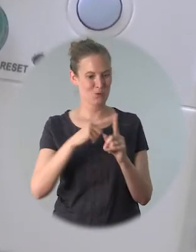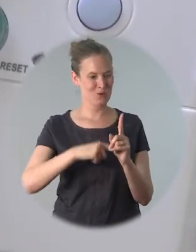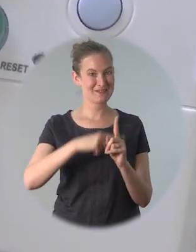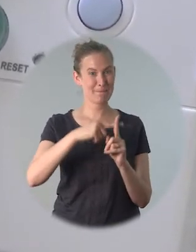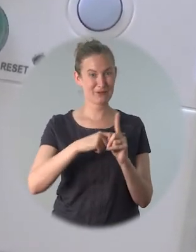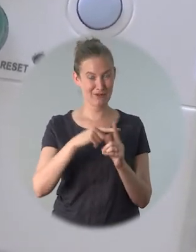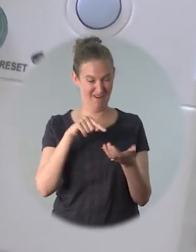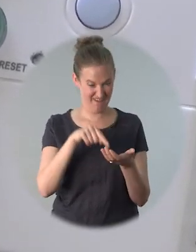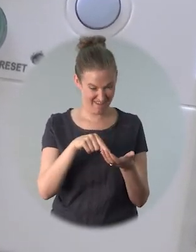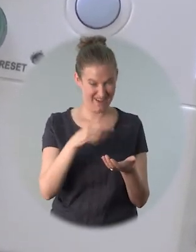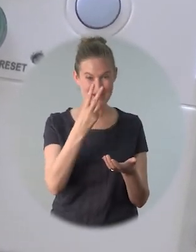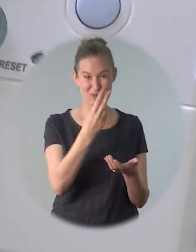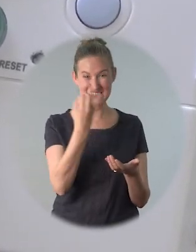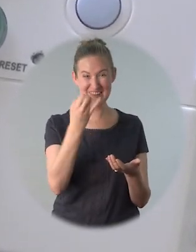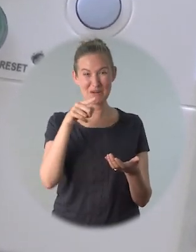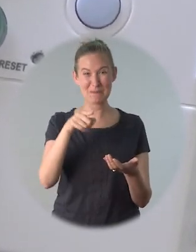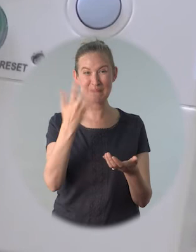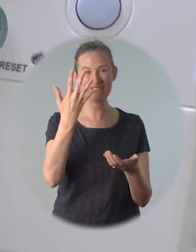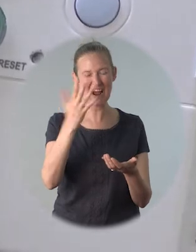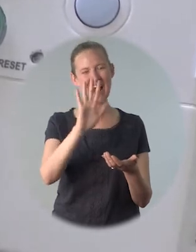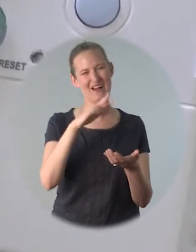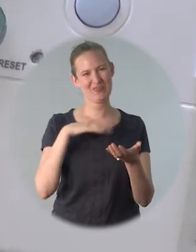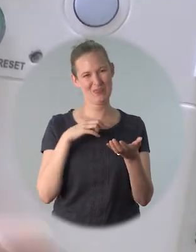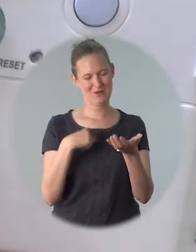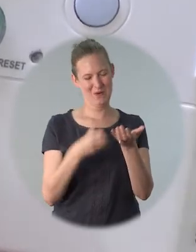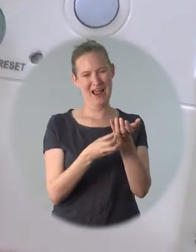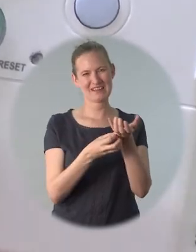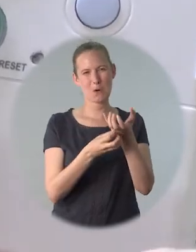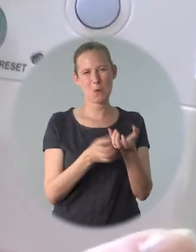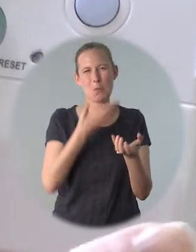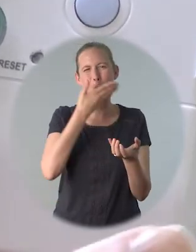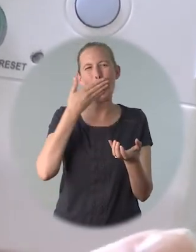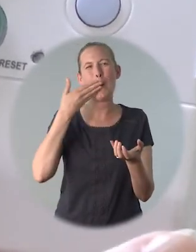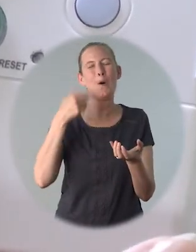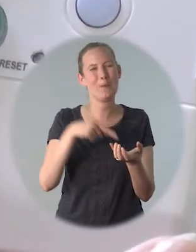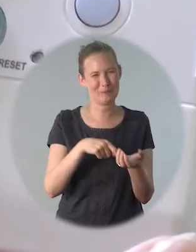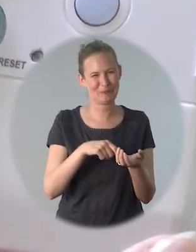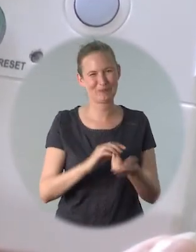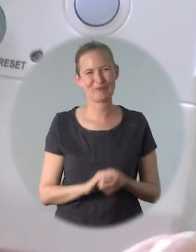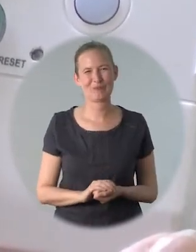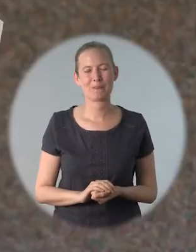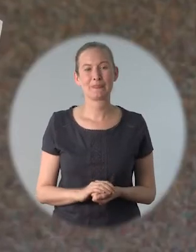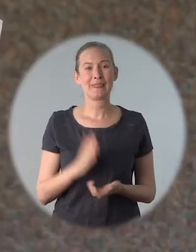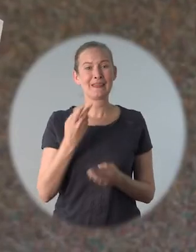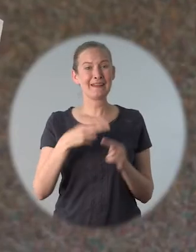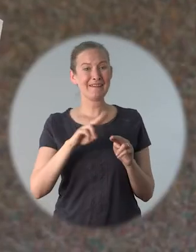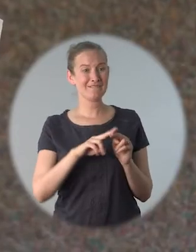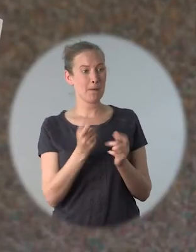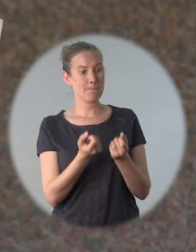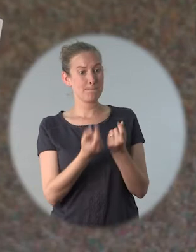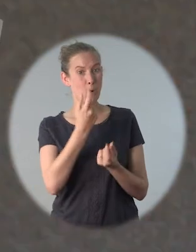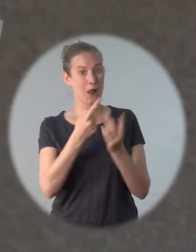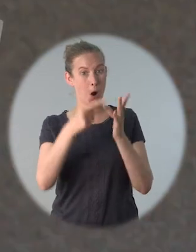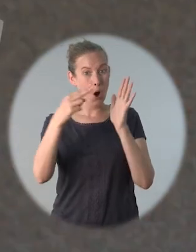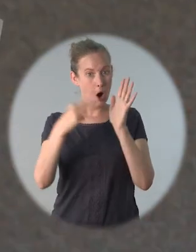This one's showing 27.5 degrees because I'm holding it in my hand so the room isn't really this warm. If the boiler